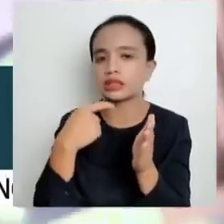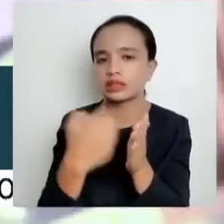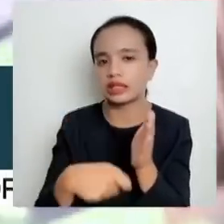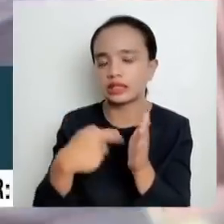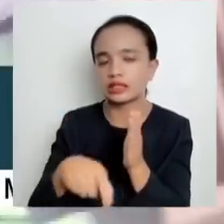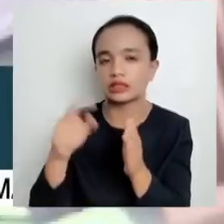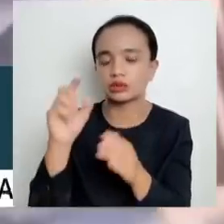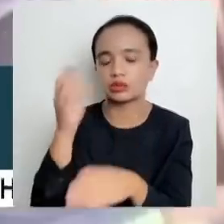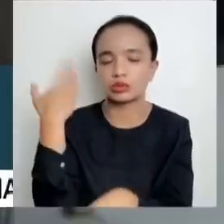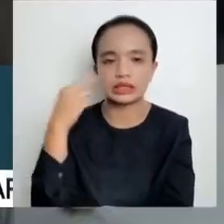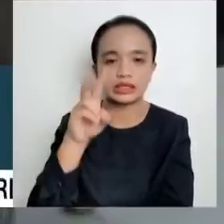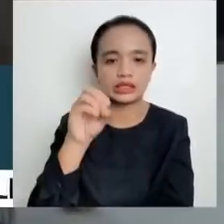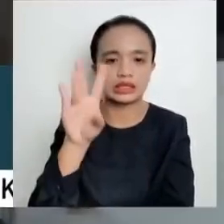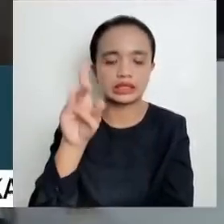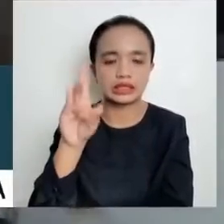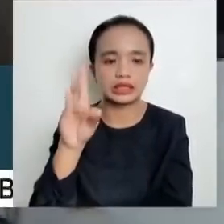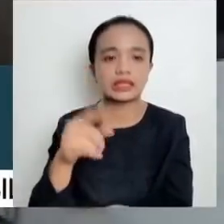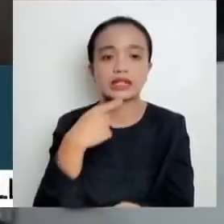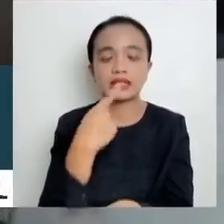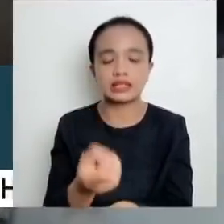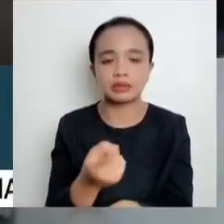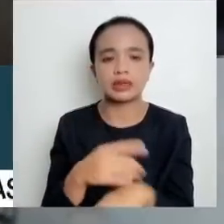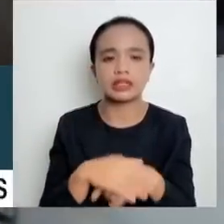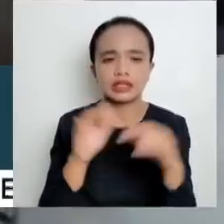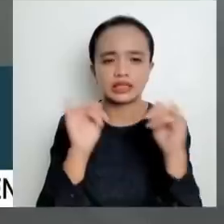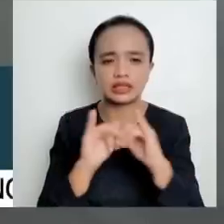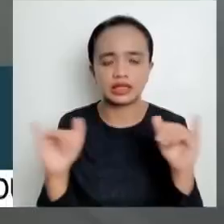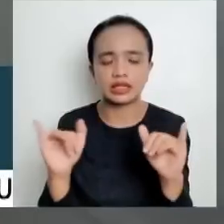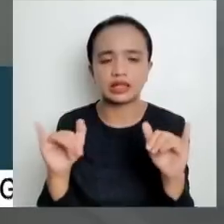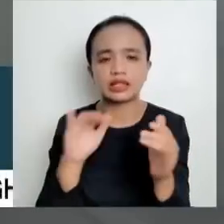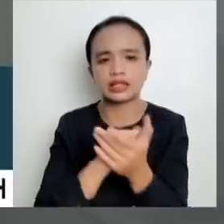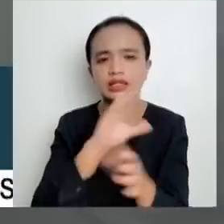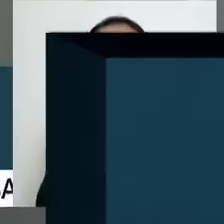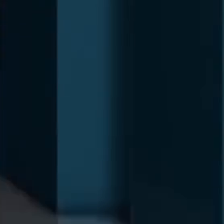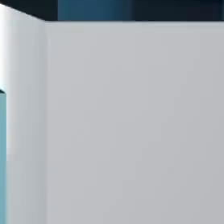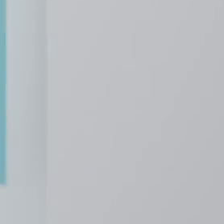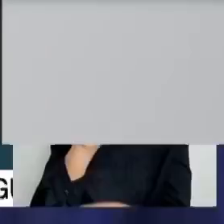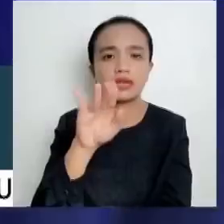2017. Diokno says it's part of the BIR's mandate.